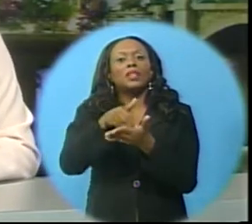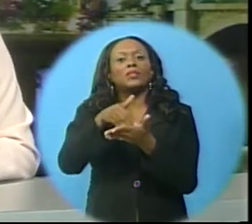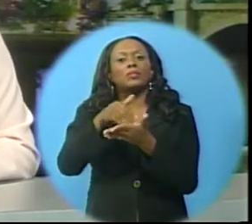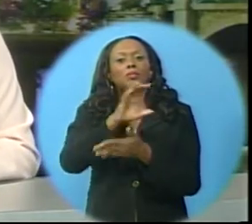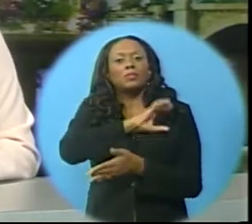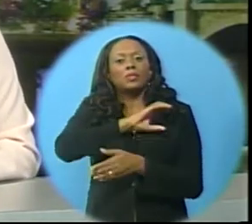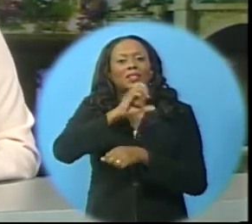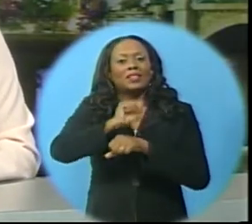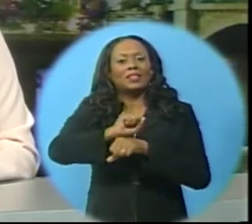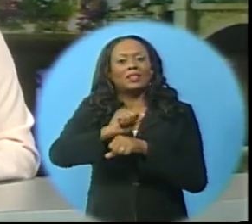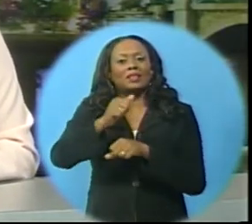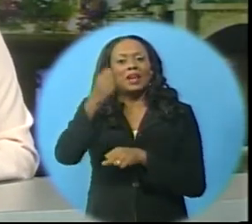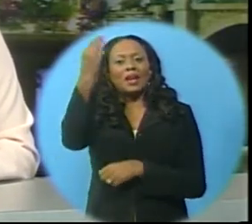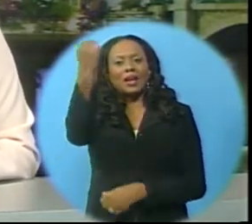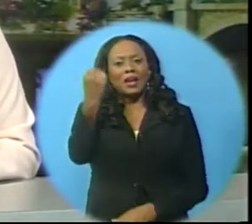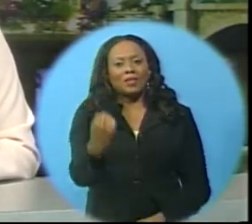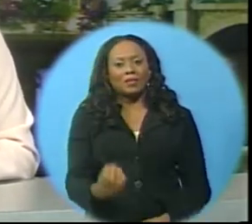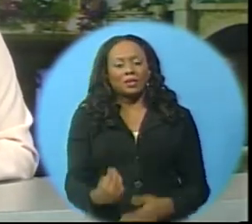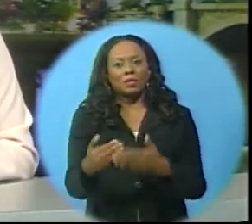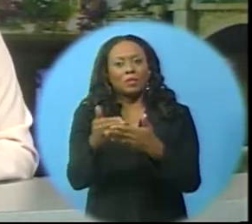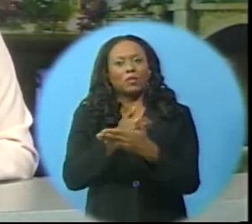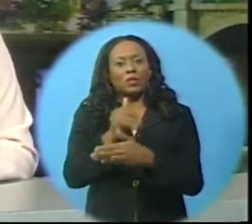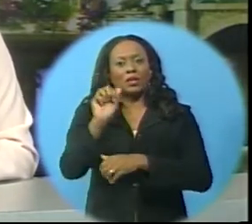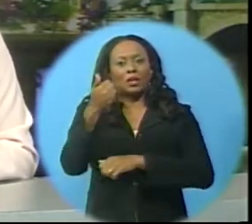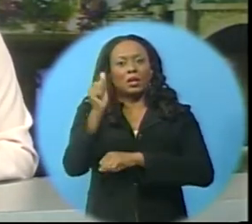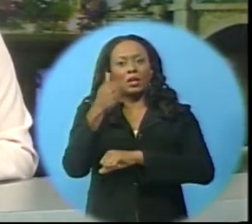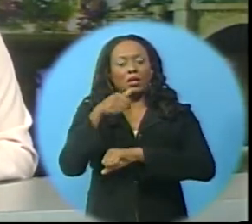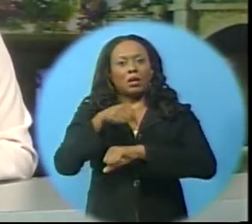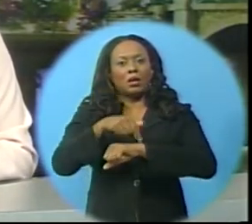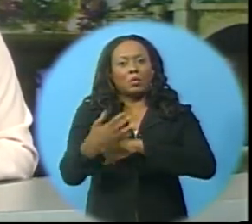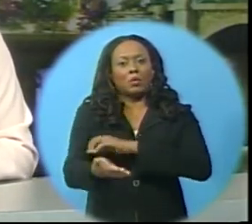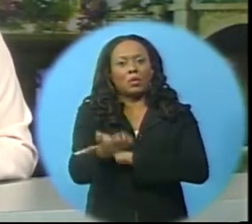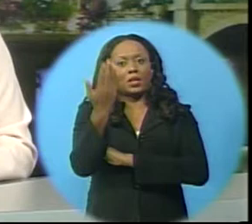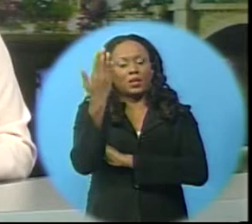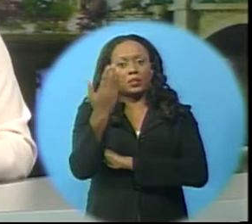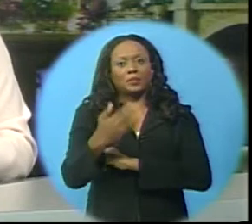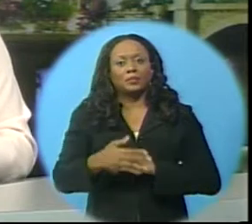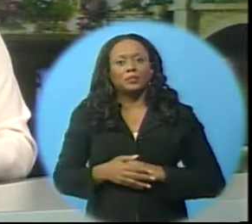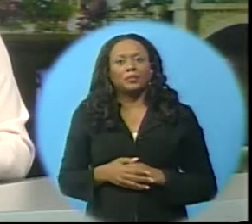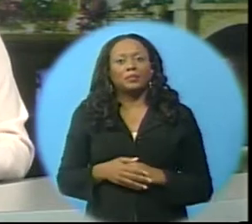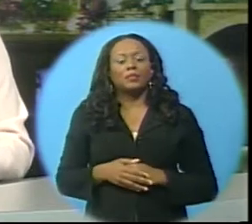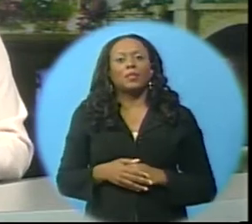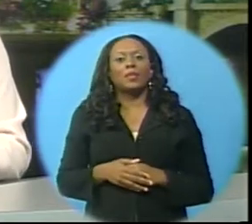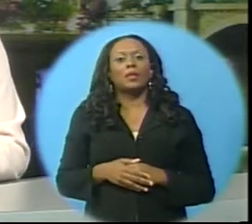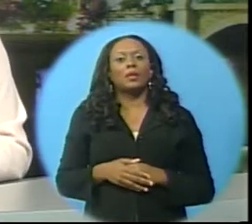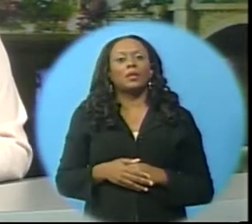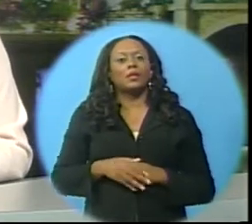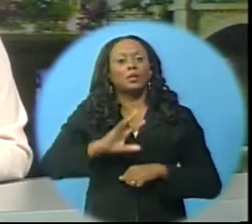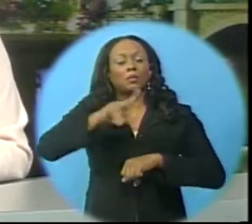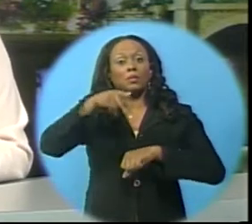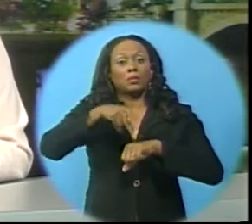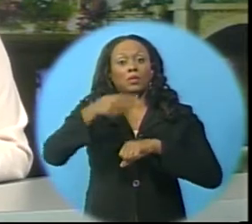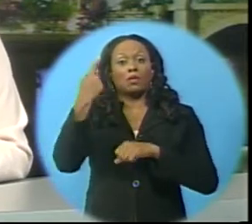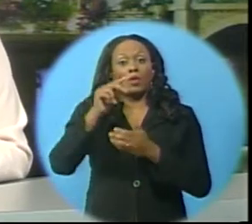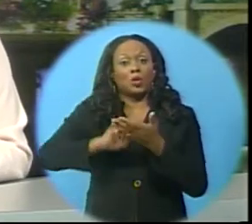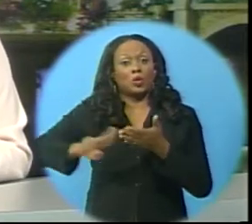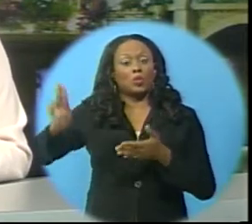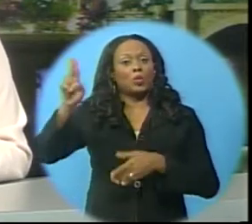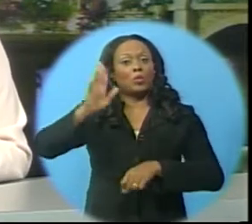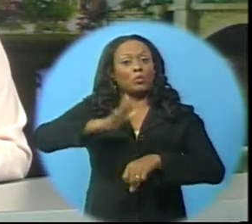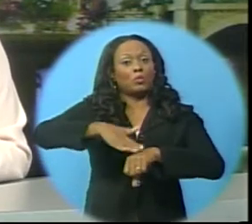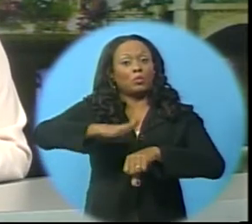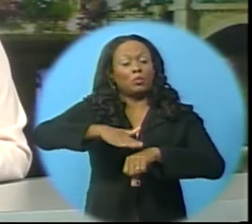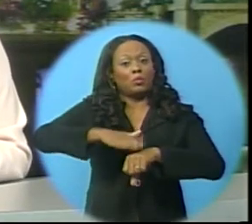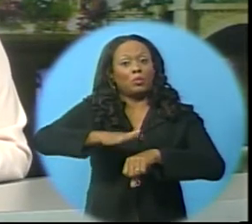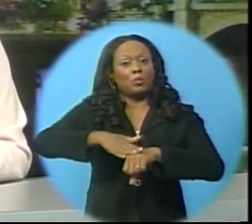Central Police Station Every Monday Before 10 in the morning Well there's a warning From the principal Of the UEK Phil Campus